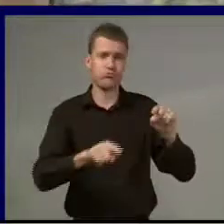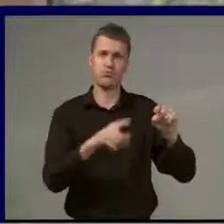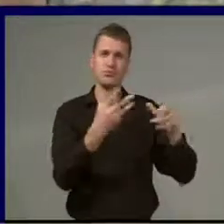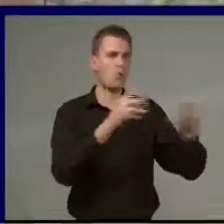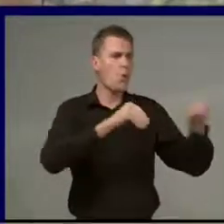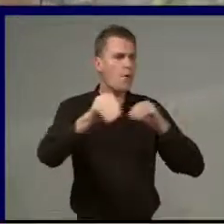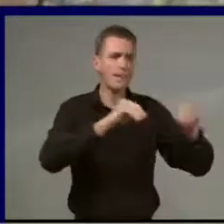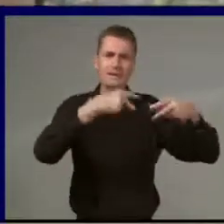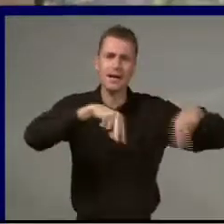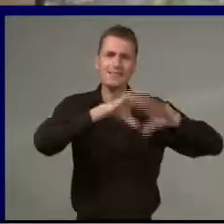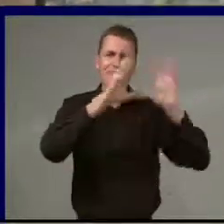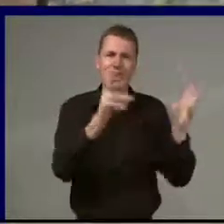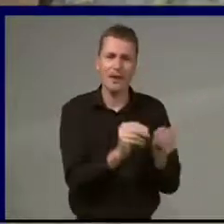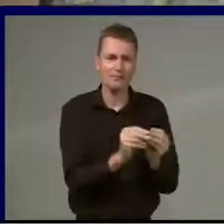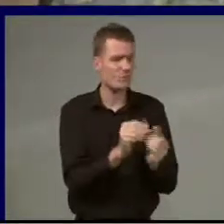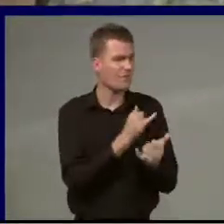very